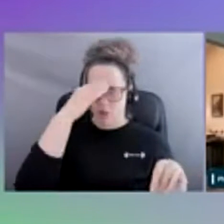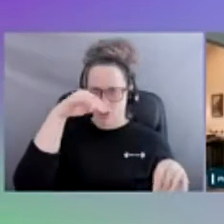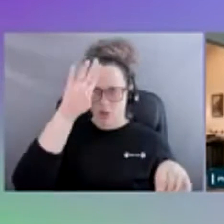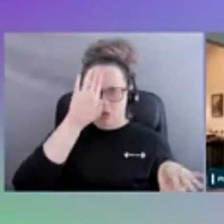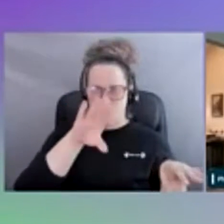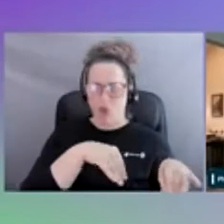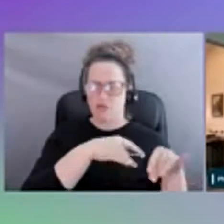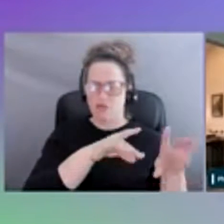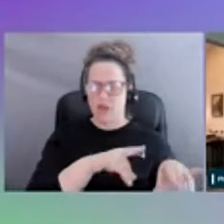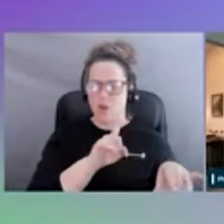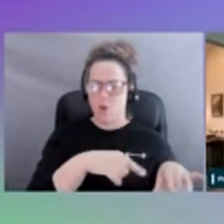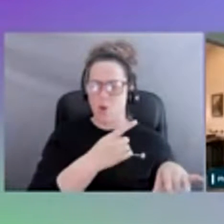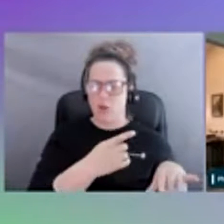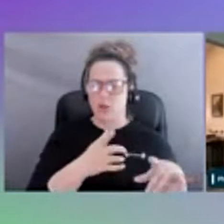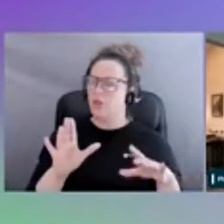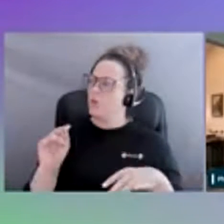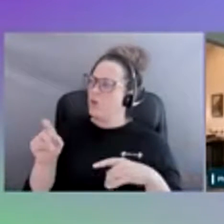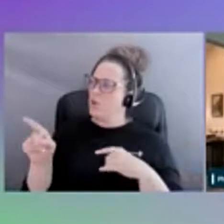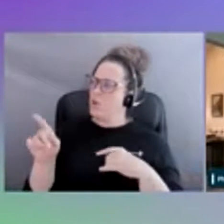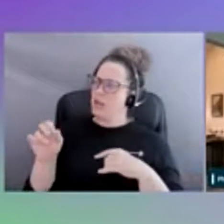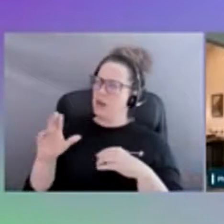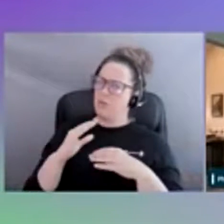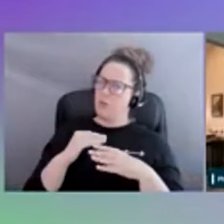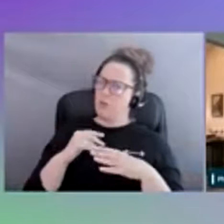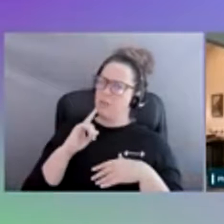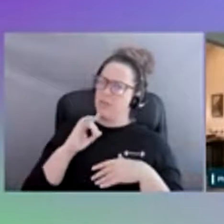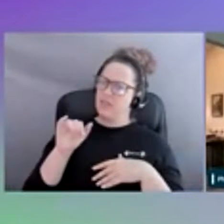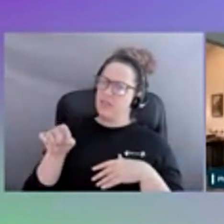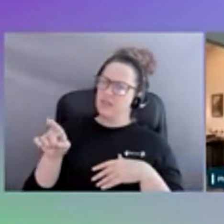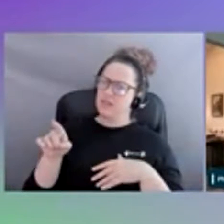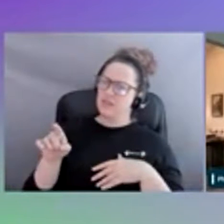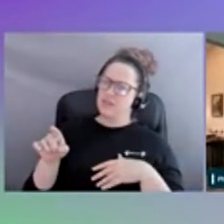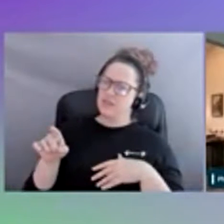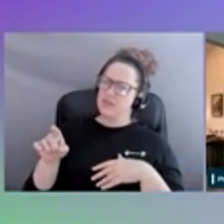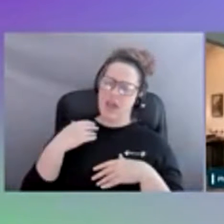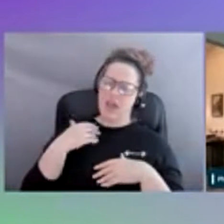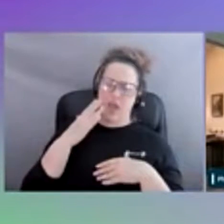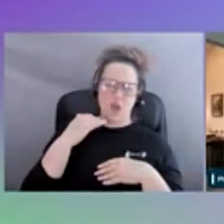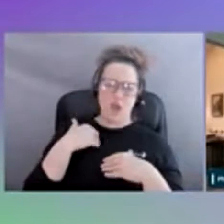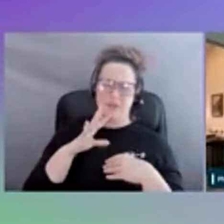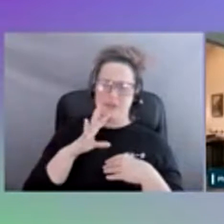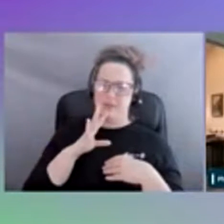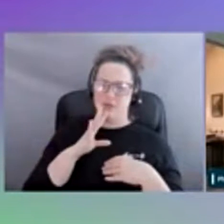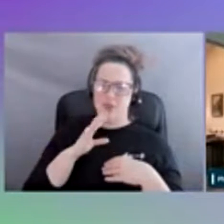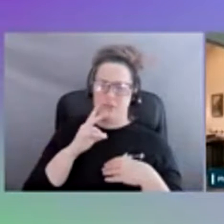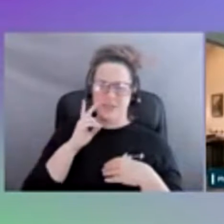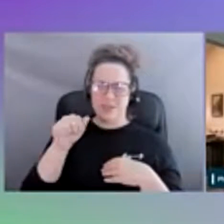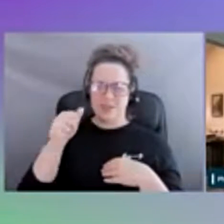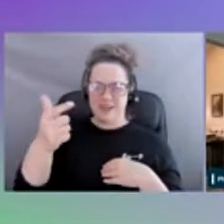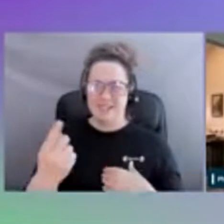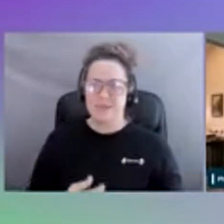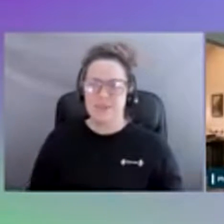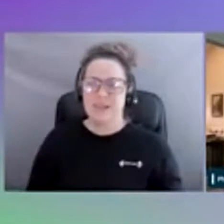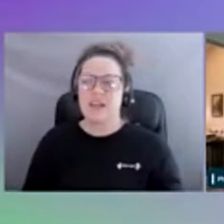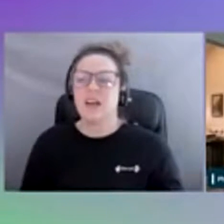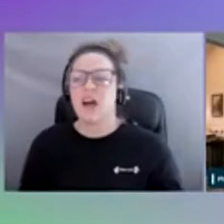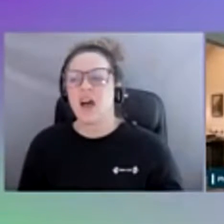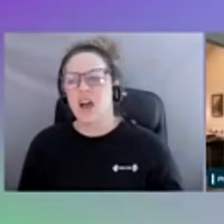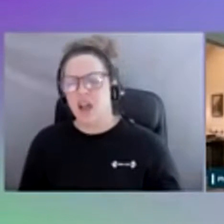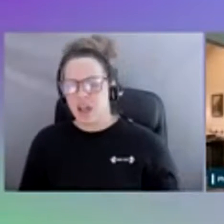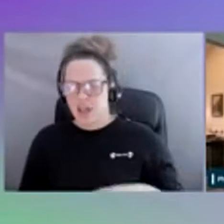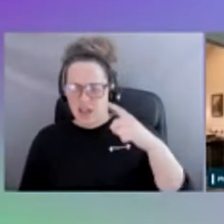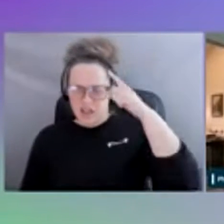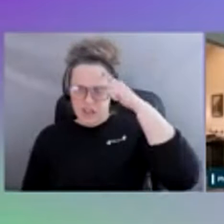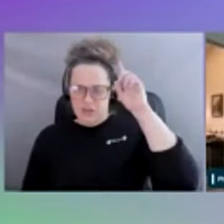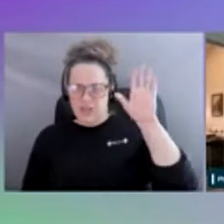no leaderboard. Oh, no, isn't there the top? I don't know. I'm going to stop talking. Let's see what someone else comes I have something in mind that I'm